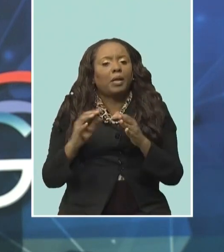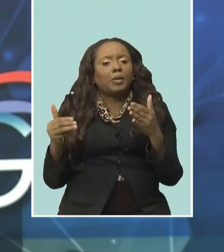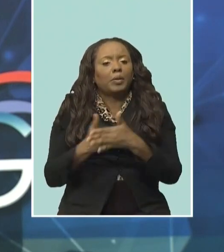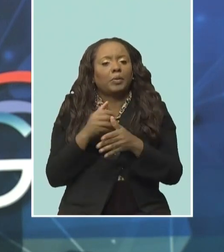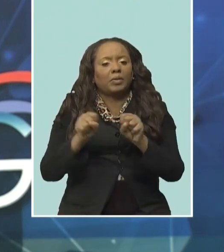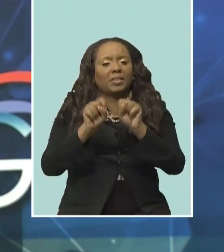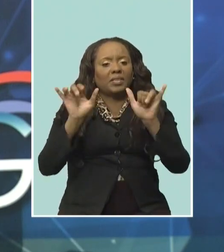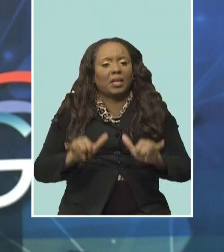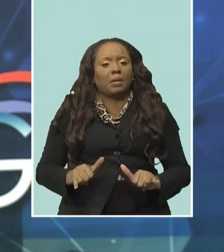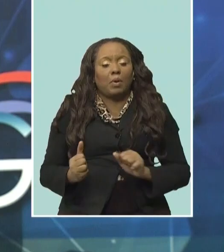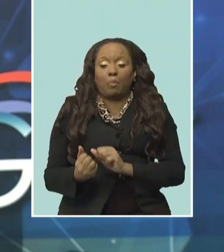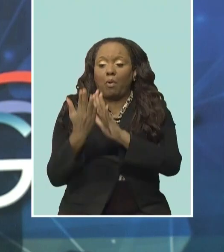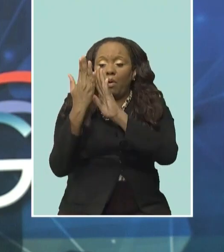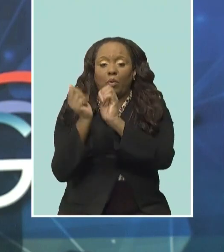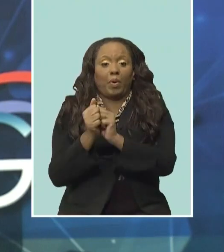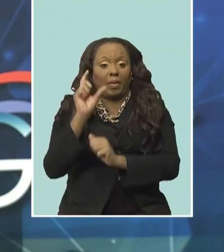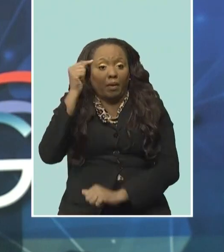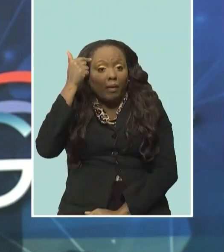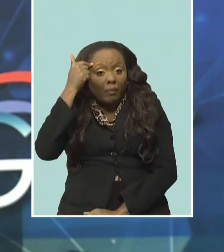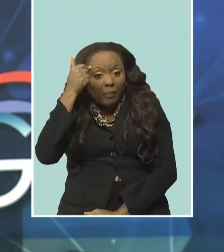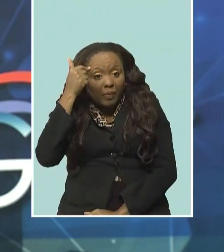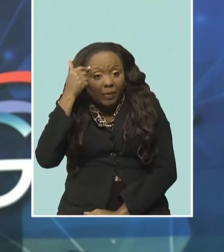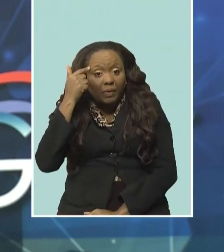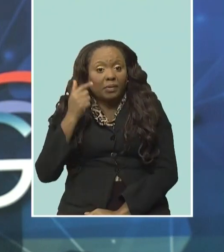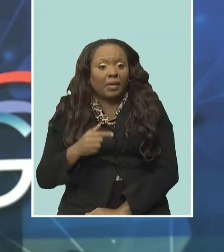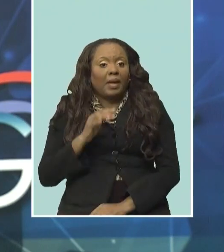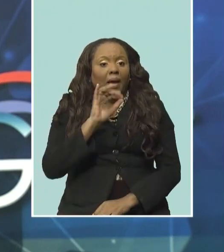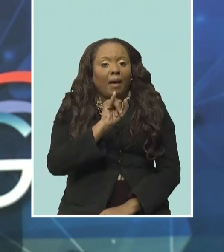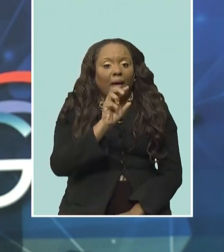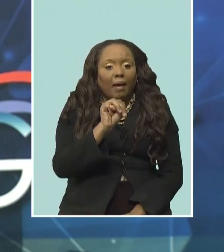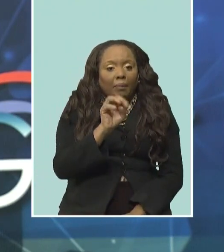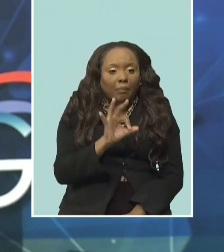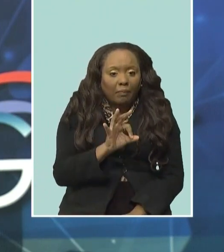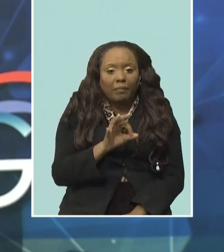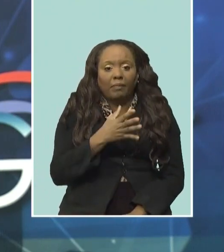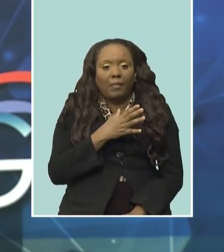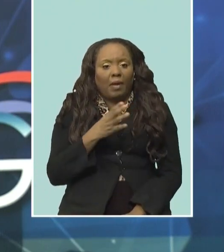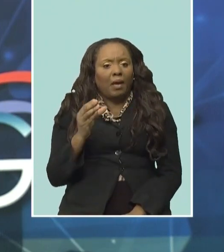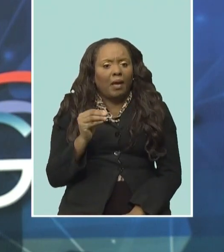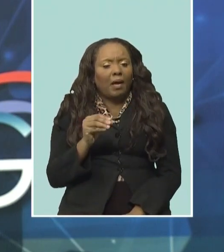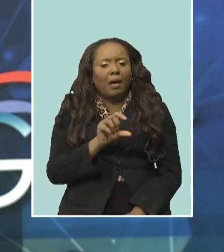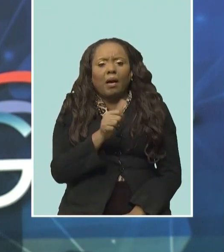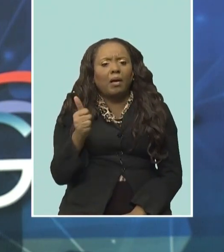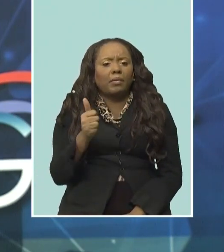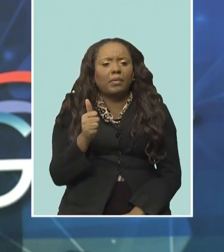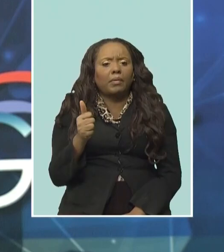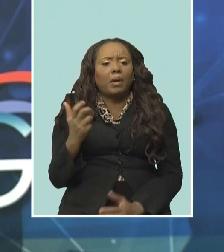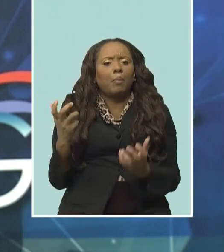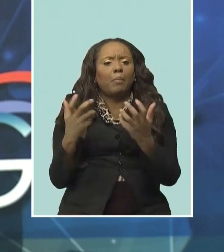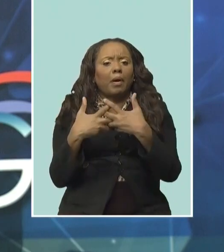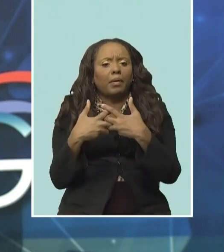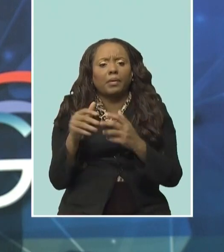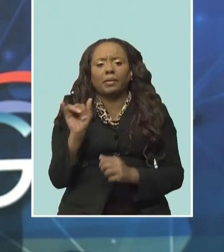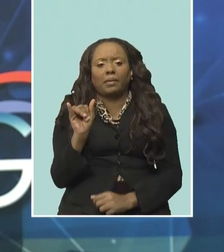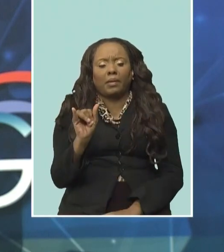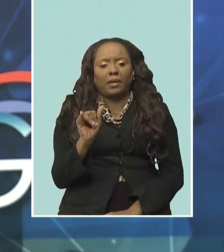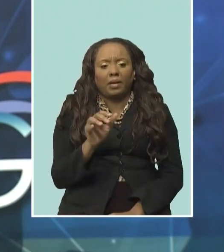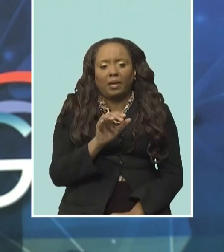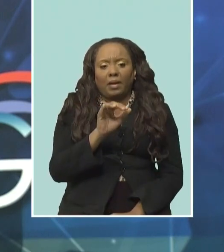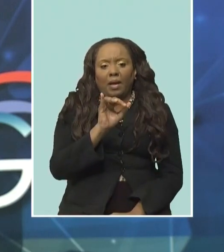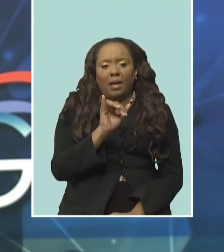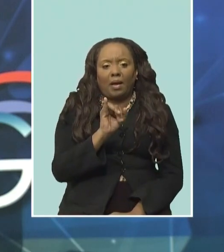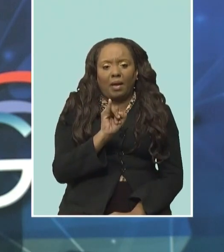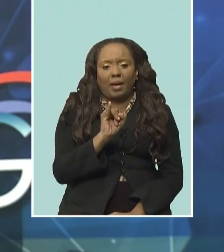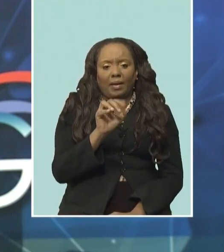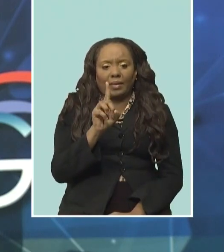the government, its Resilience and Sustainability Facility at the International Monetary Fund, and Barbados' long-standing financing